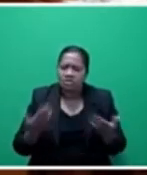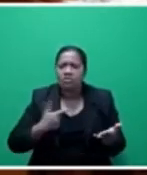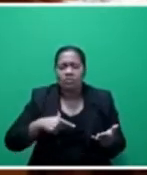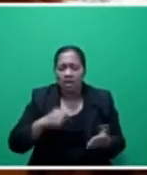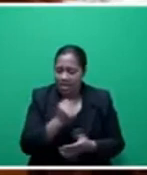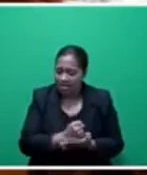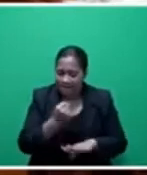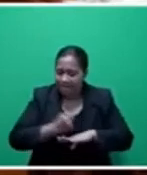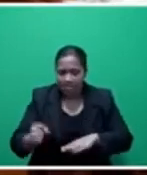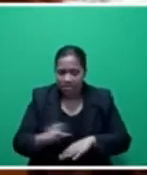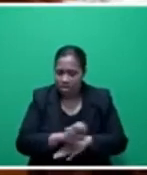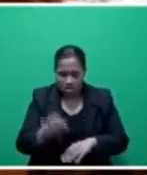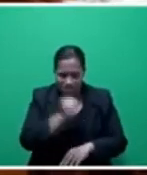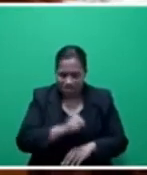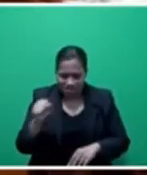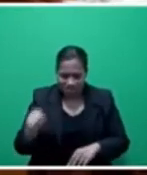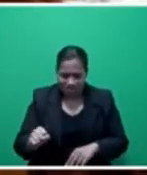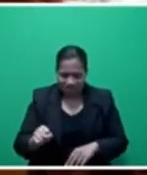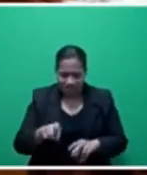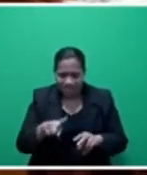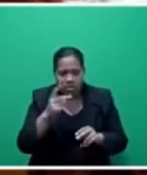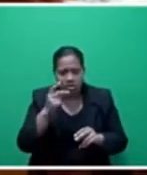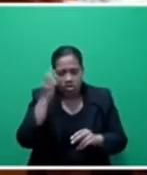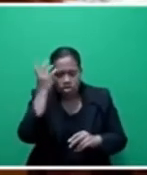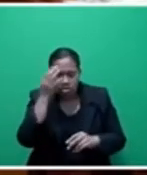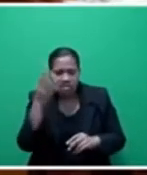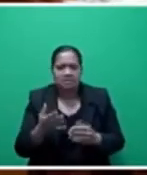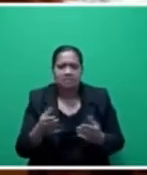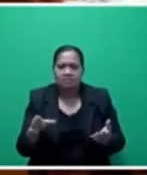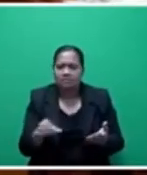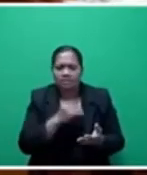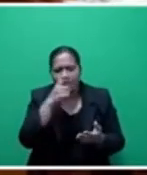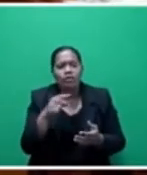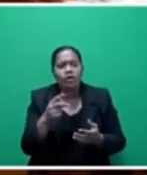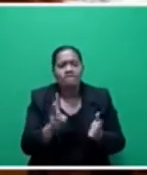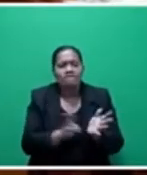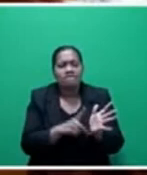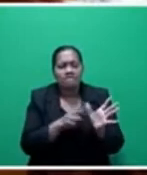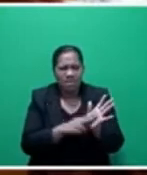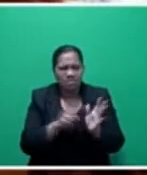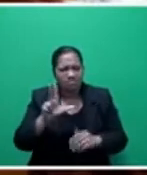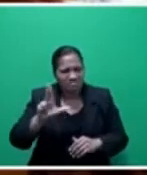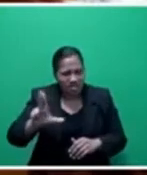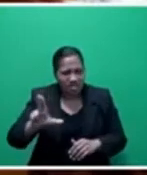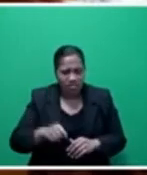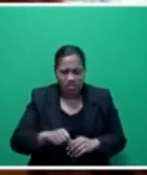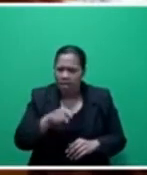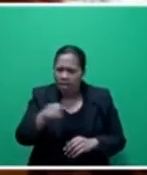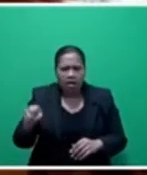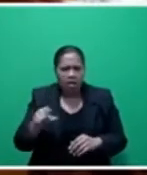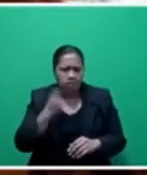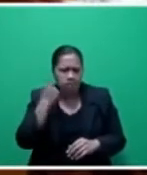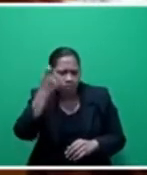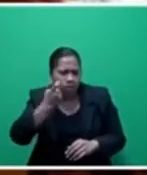taken seriously the objection and concerns voiced by the people of Bonombalau? Their worry in the maritime